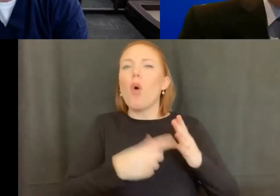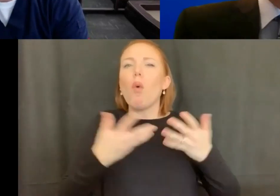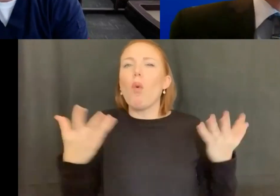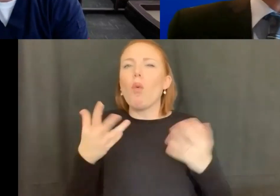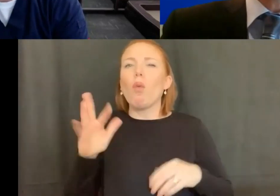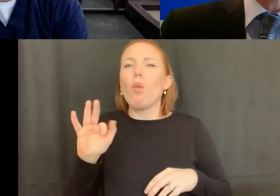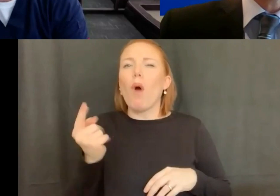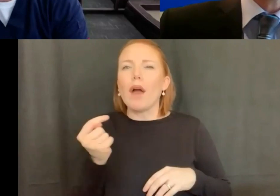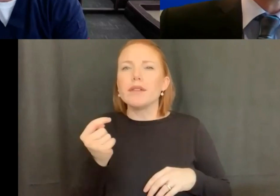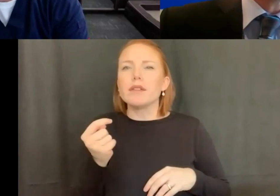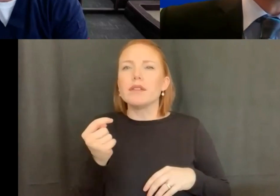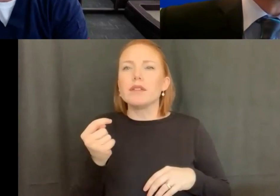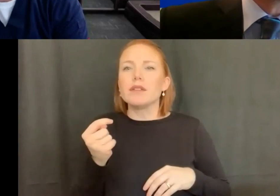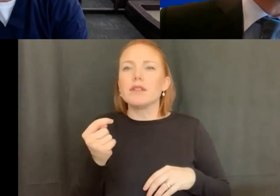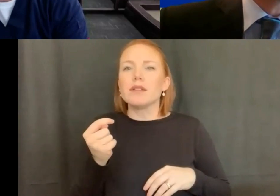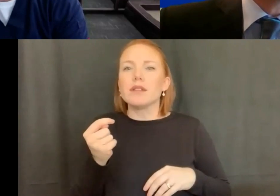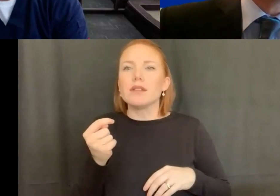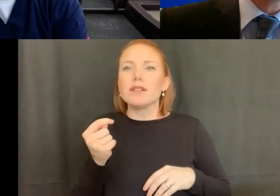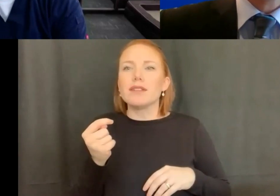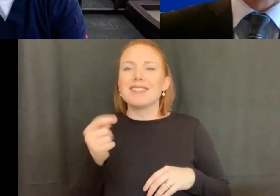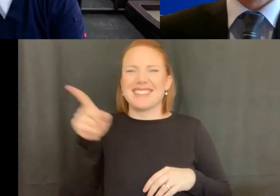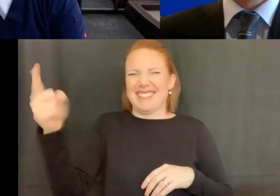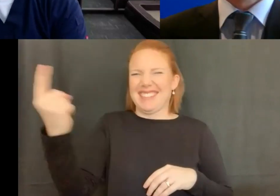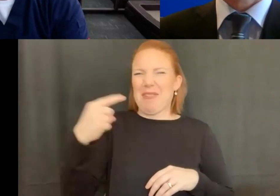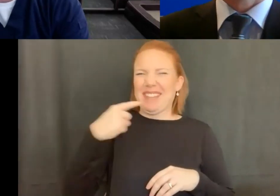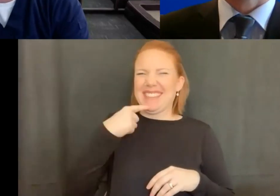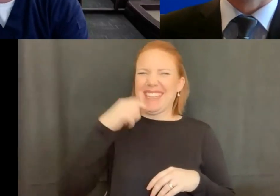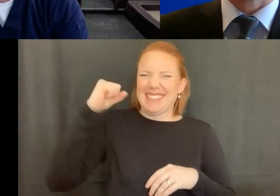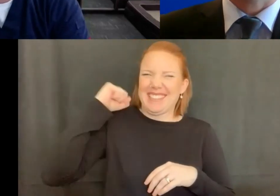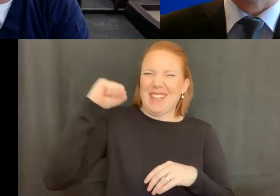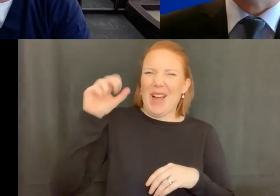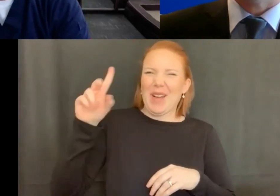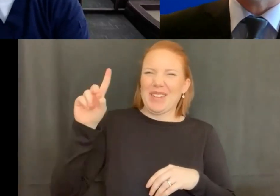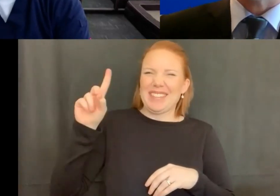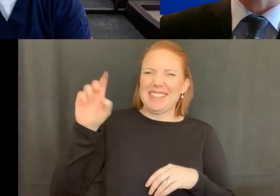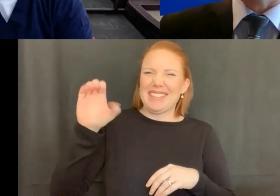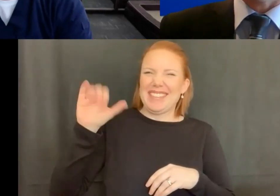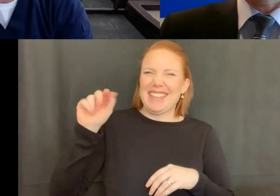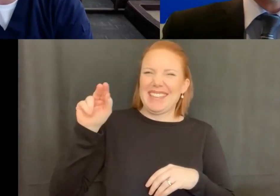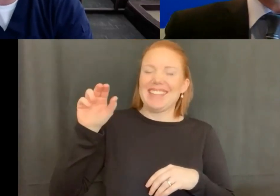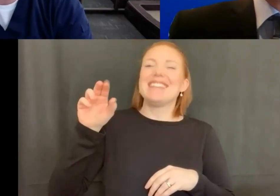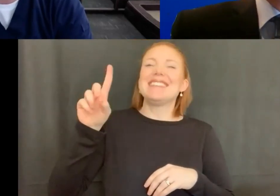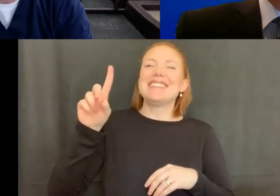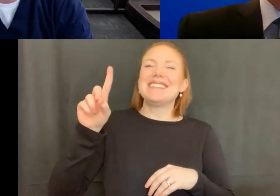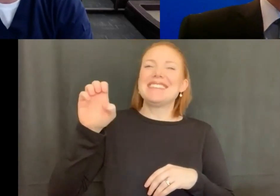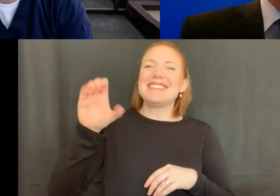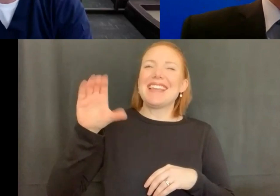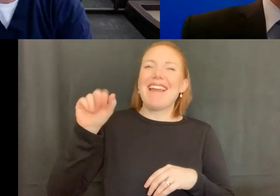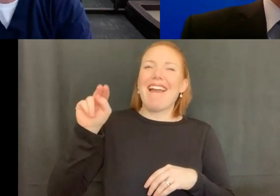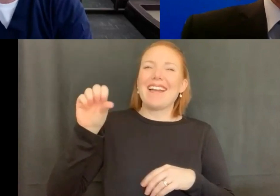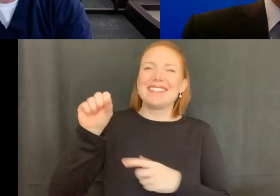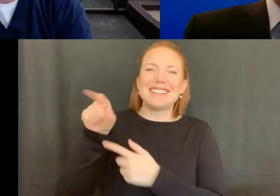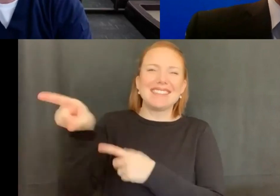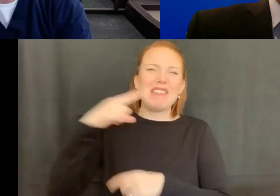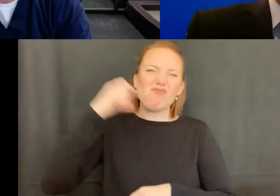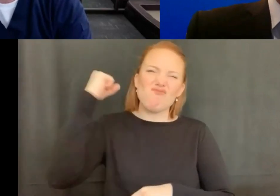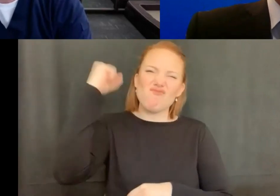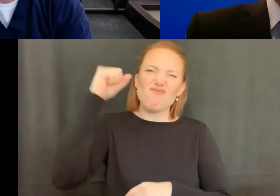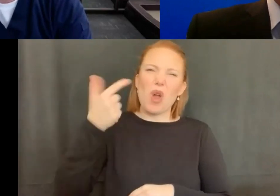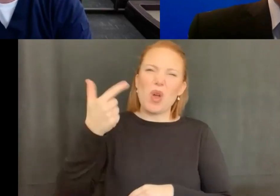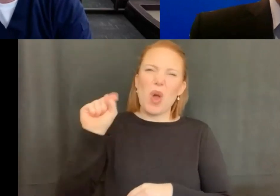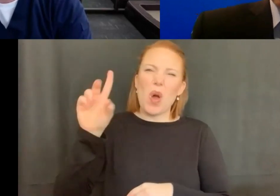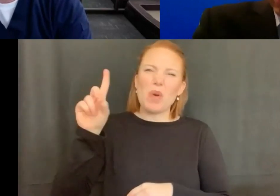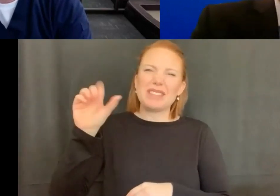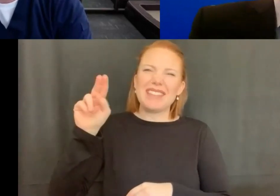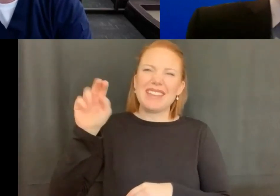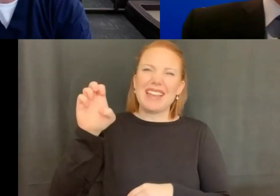way, we have Miles Garrett saying, "Go Deacons." Thank you. Go Demon, Wake Forest Demon Deacons. I caught that. What do we do when we